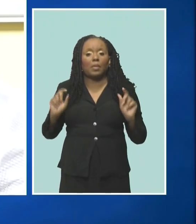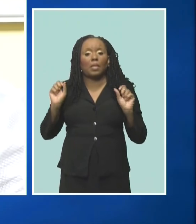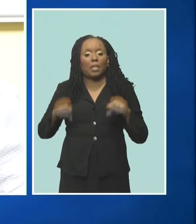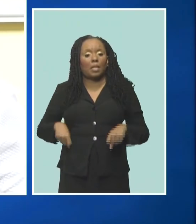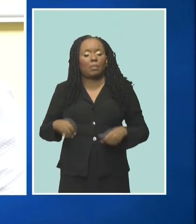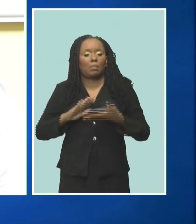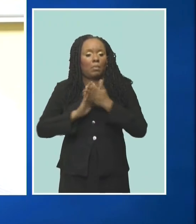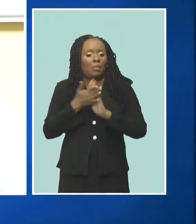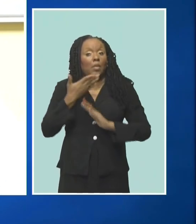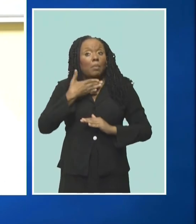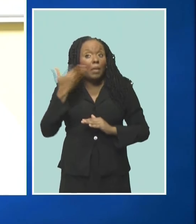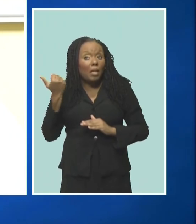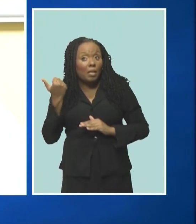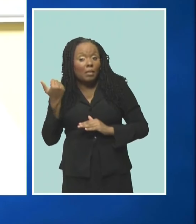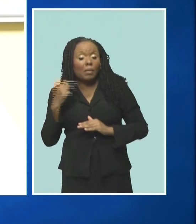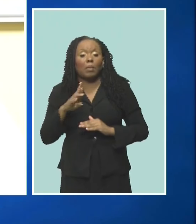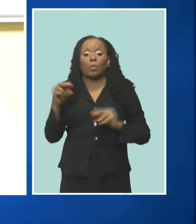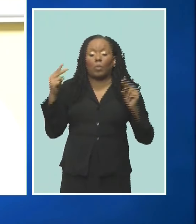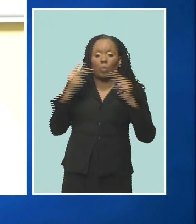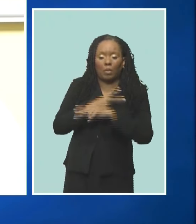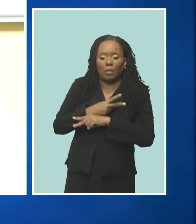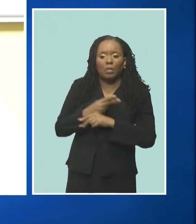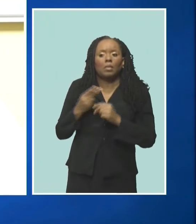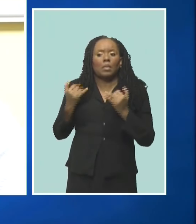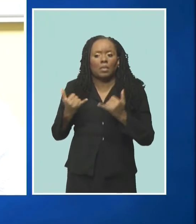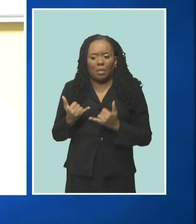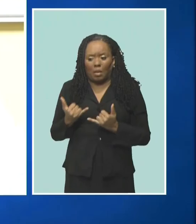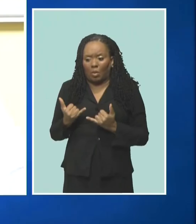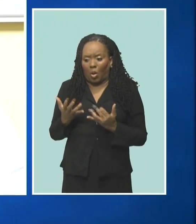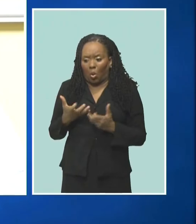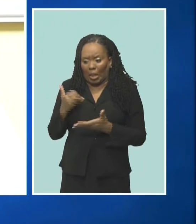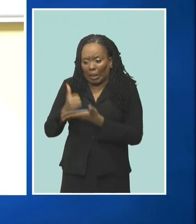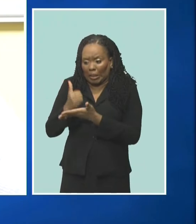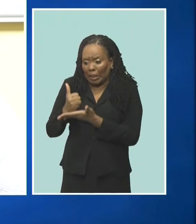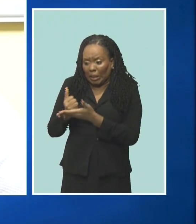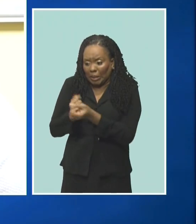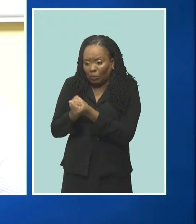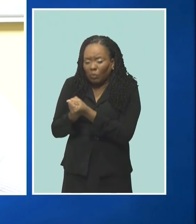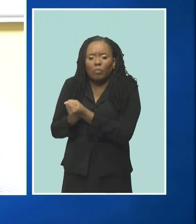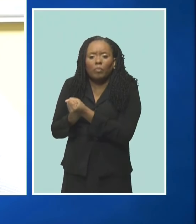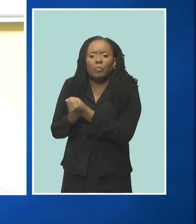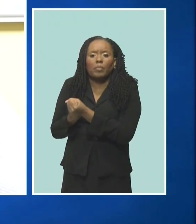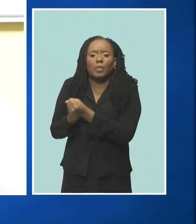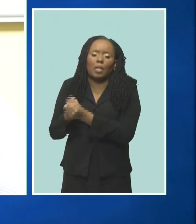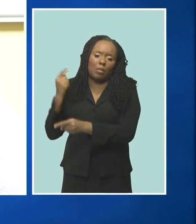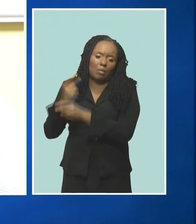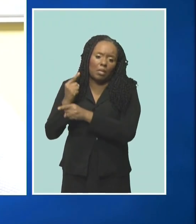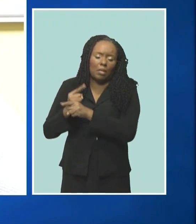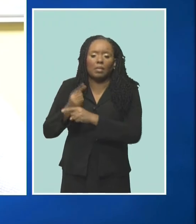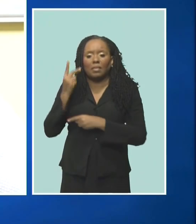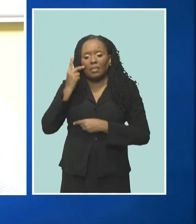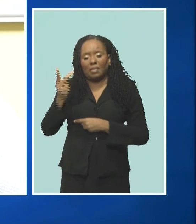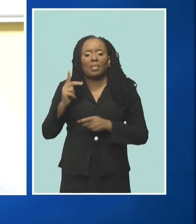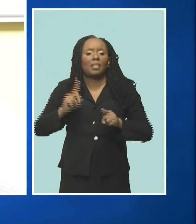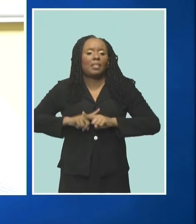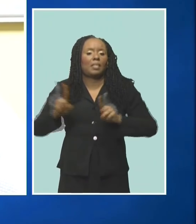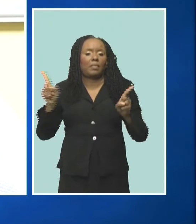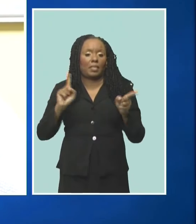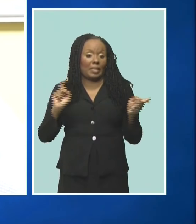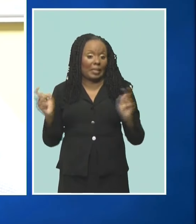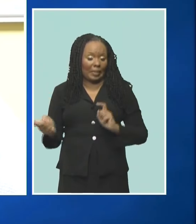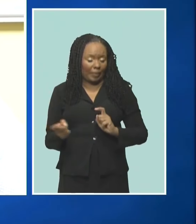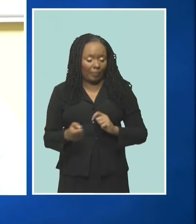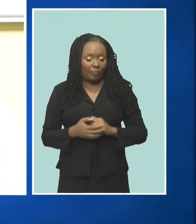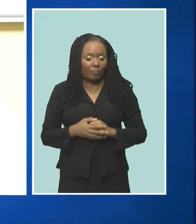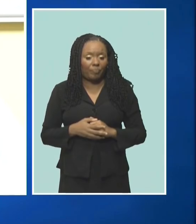can be, or the worst they can be. And if you can capture them now and in the right direction, you start to see a different shift in society.